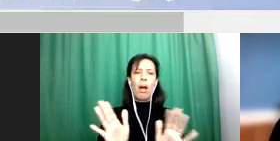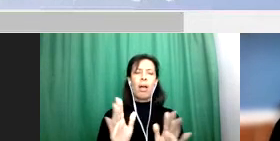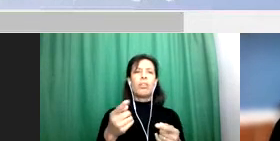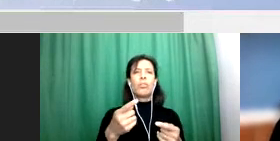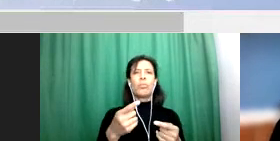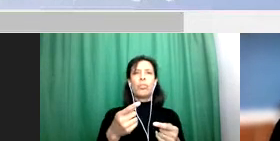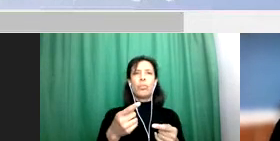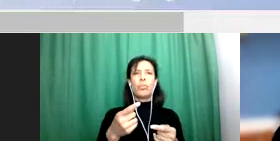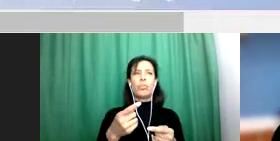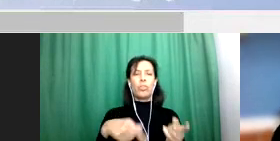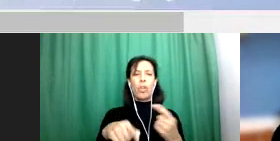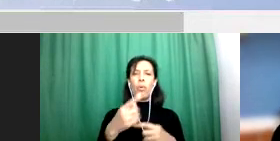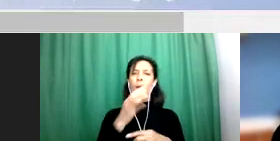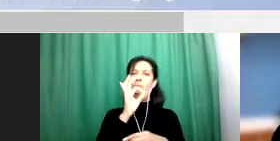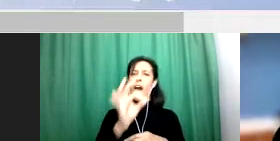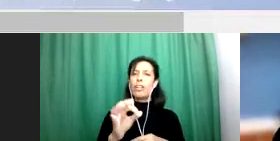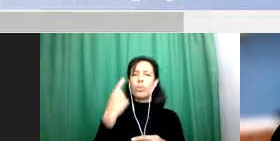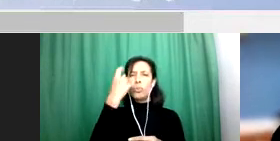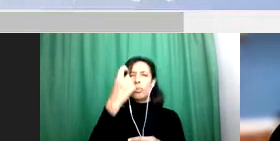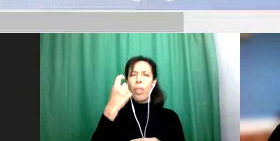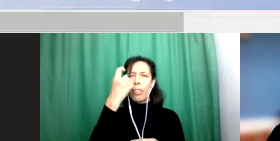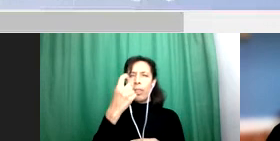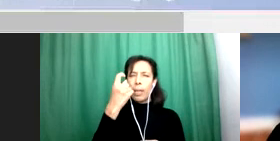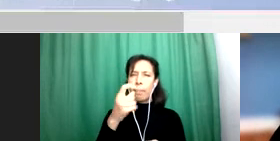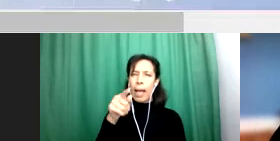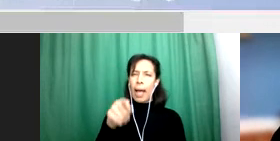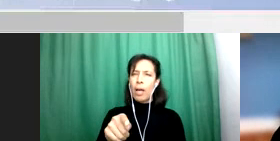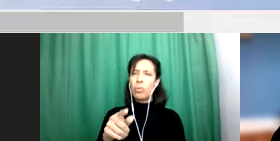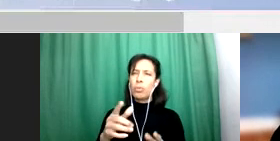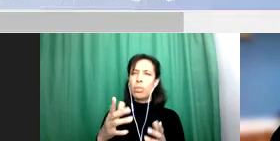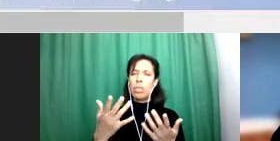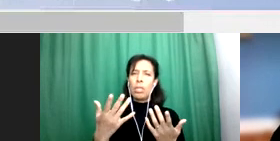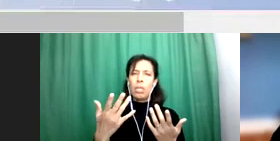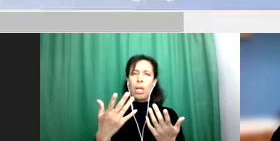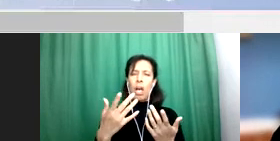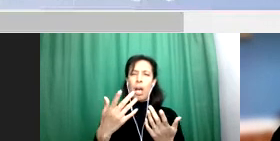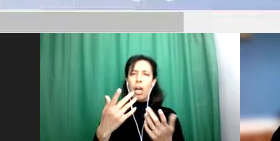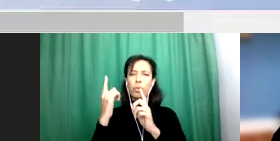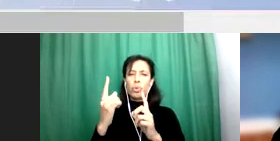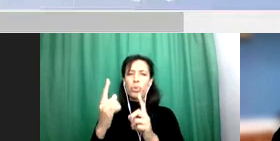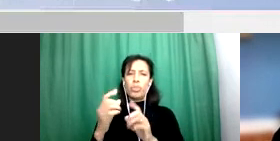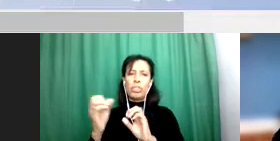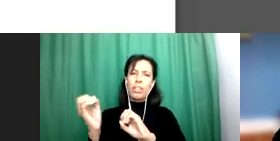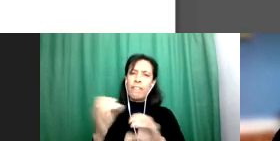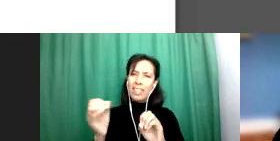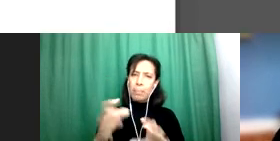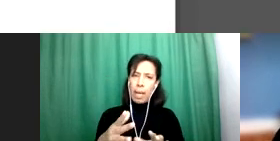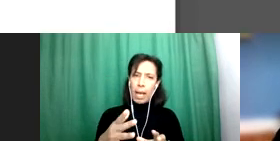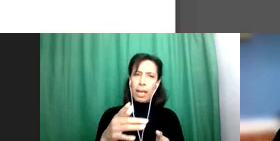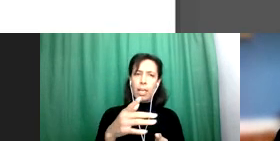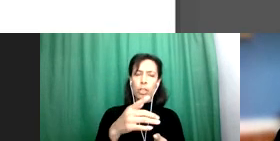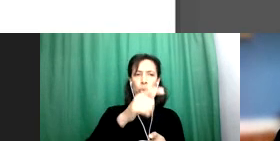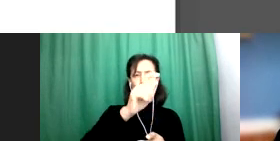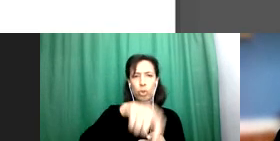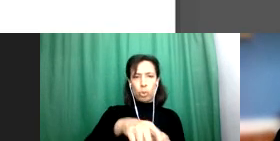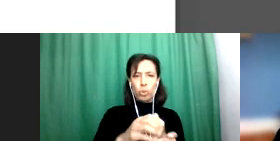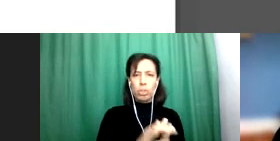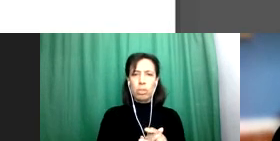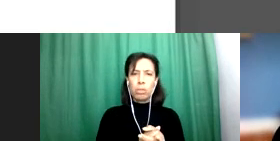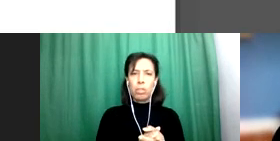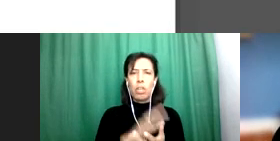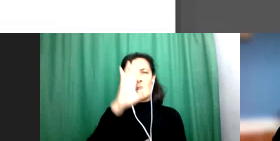to the pupils when they're marking this piece of work. And this talks about success criteria. So success criteria are a